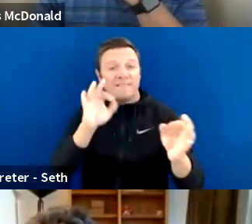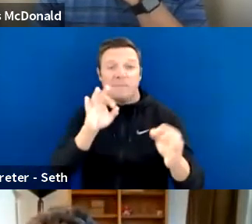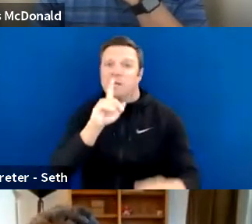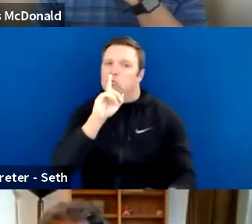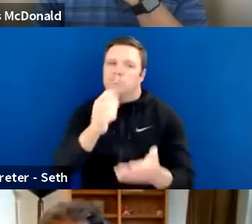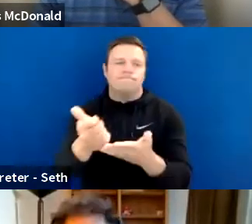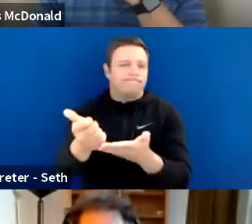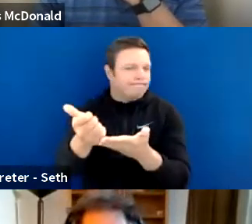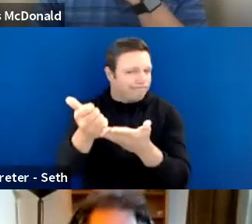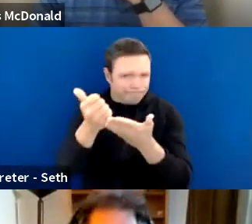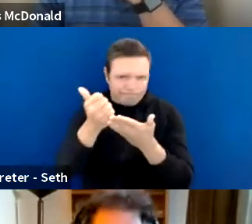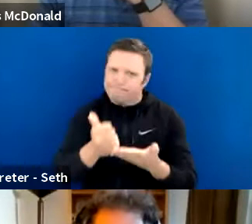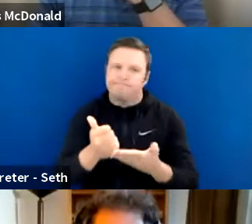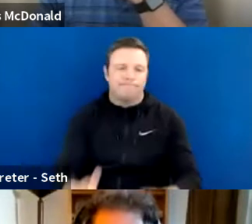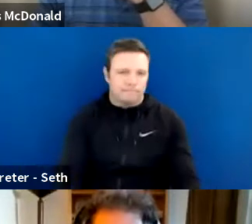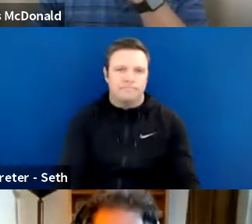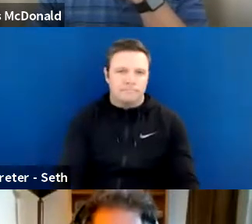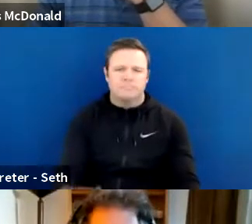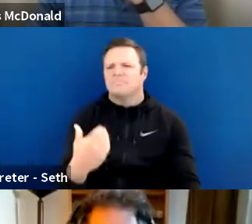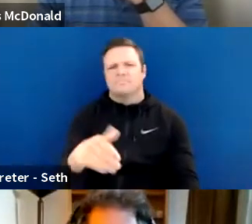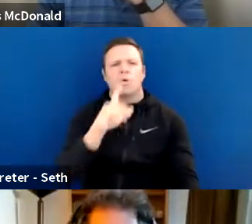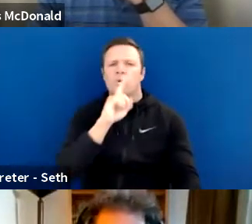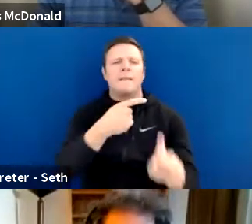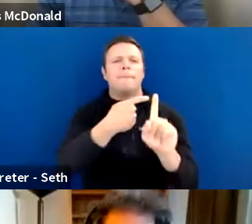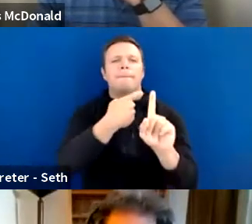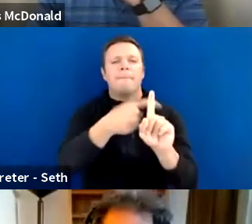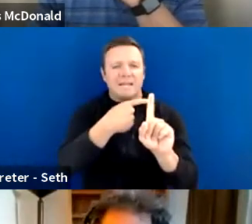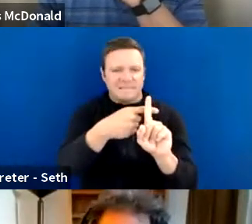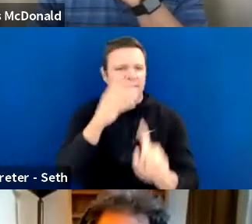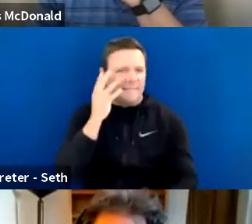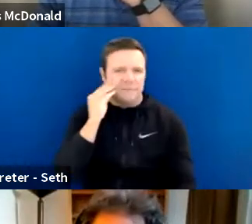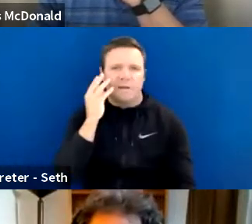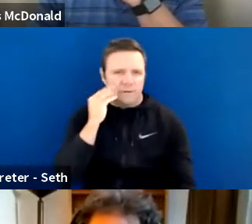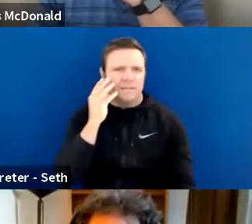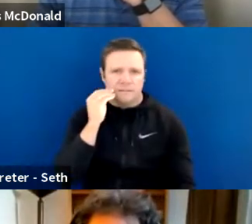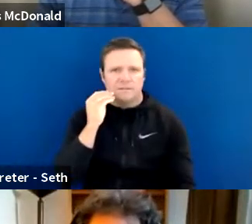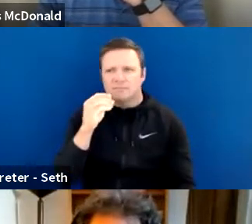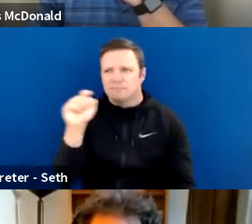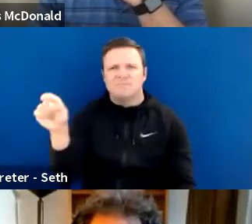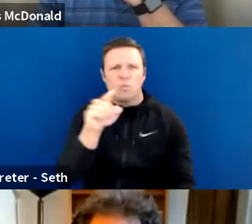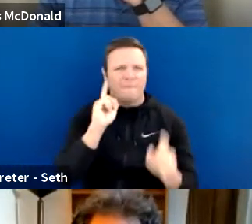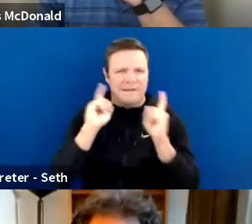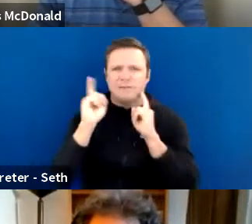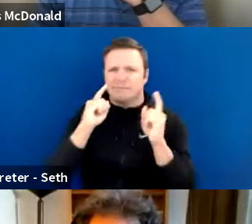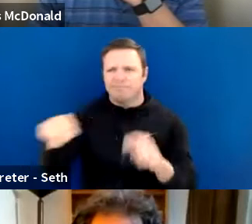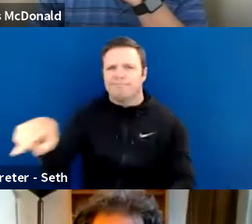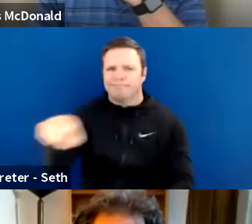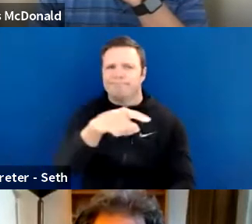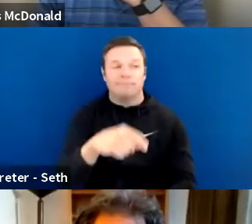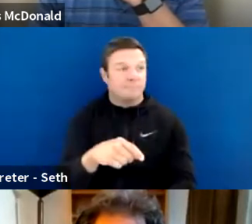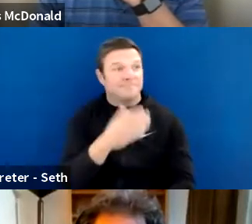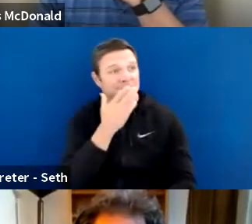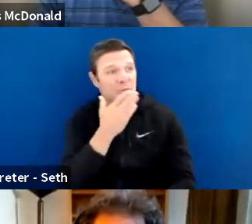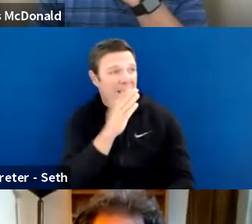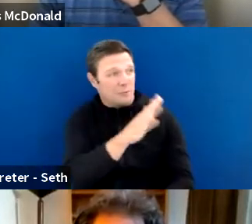is a positive experience that we've heard from faculty like Tina. So thank you for that